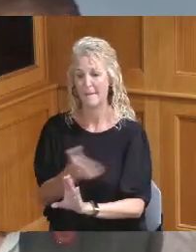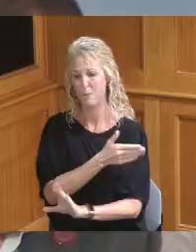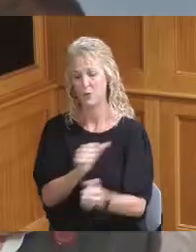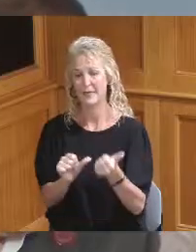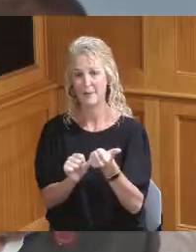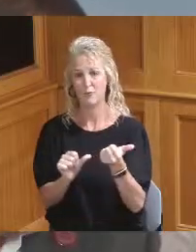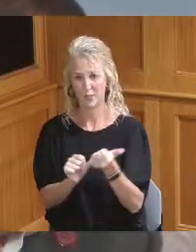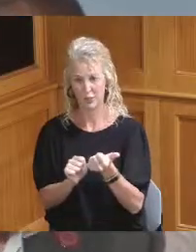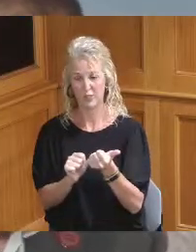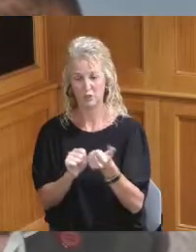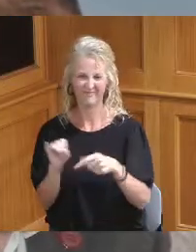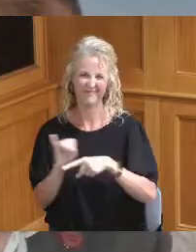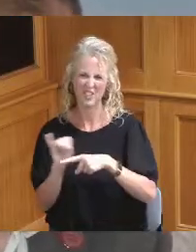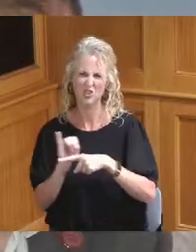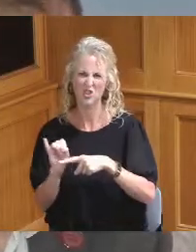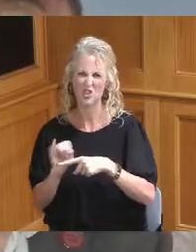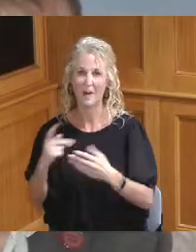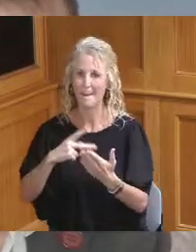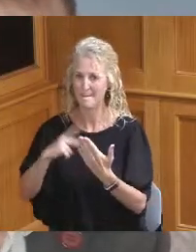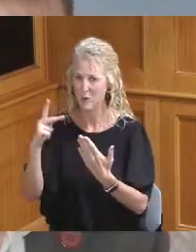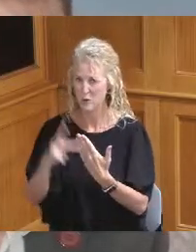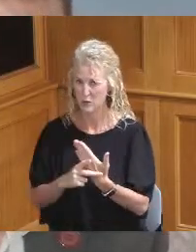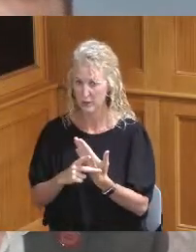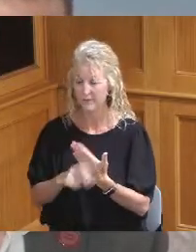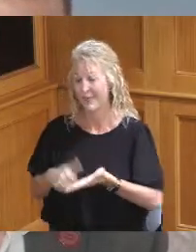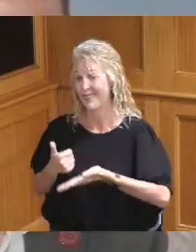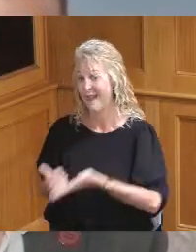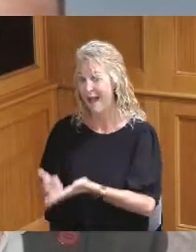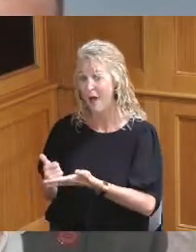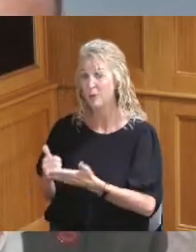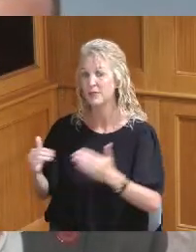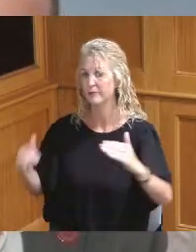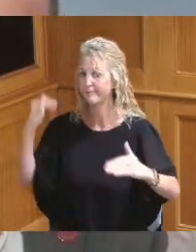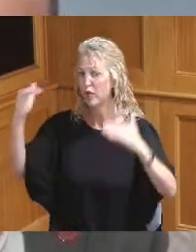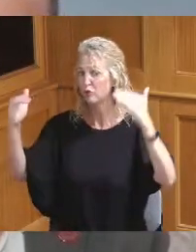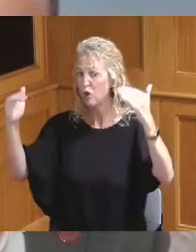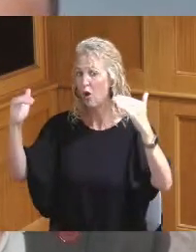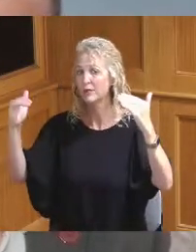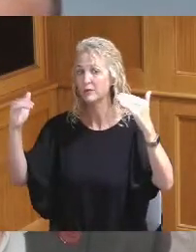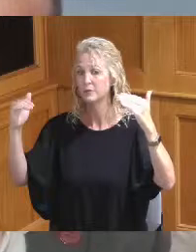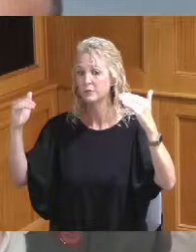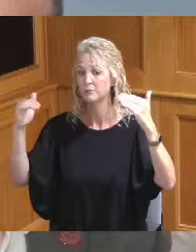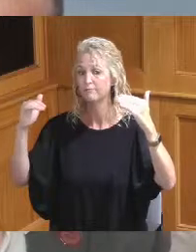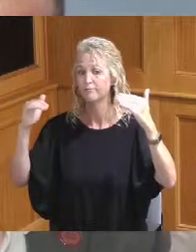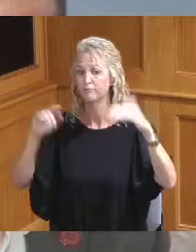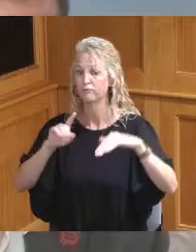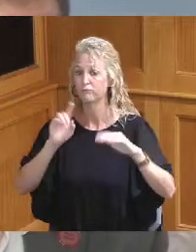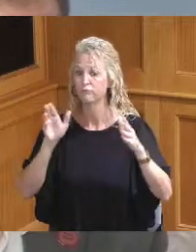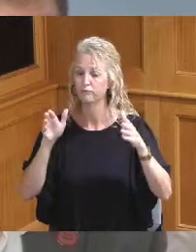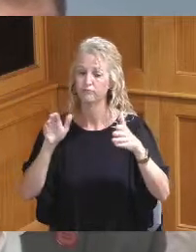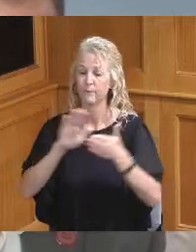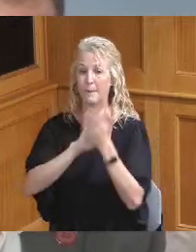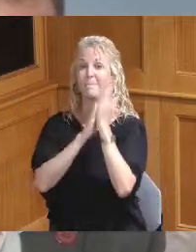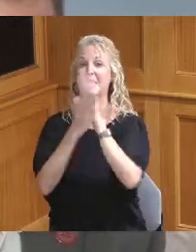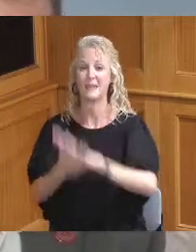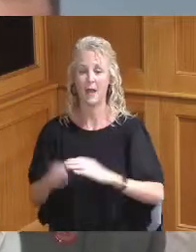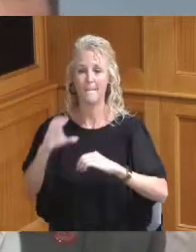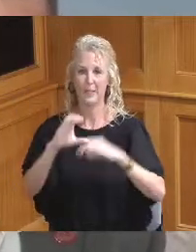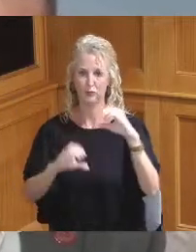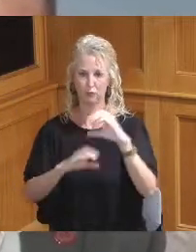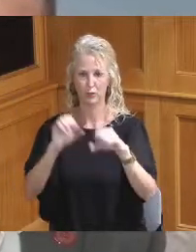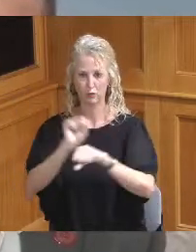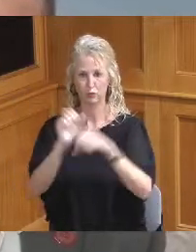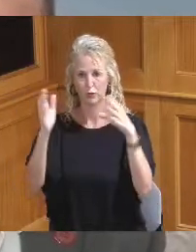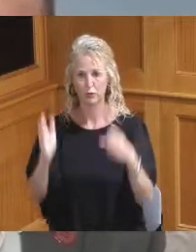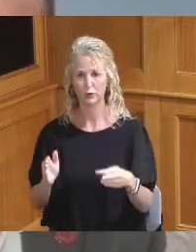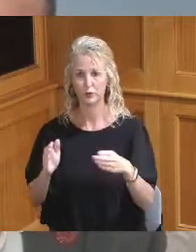program that's focusing on helping adult learners transition into careers in construction and building trades.